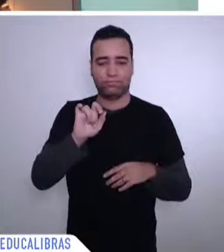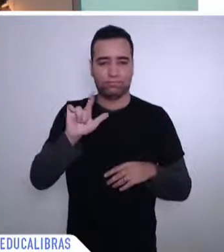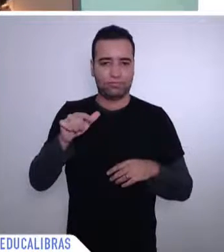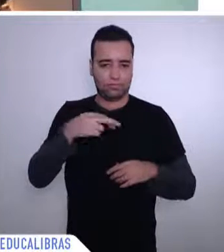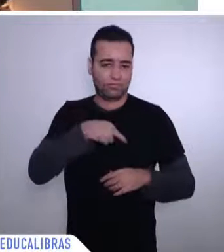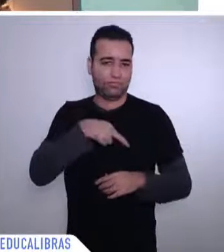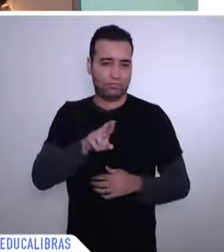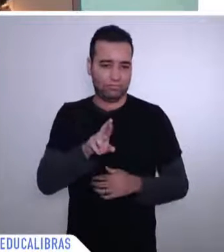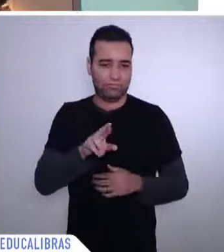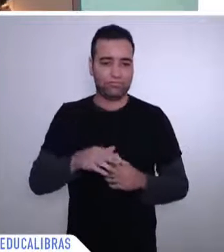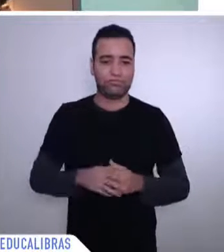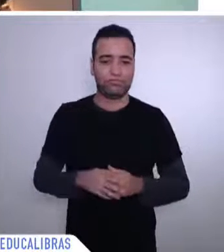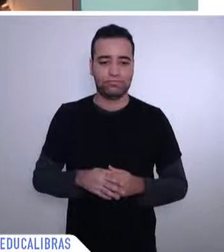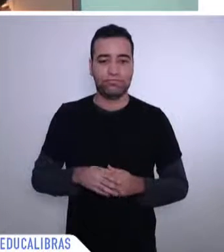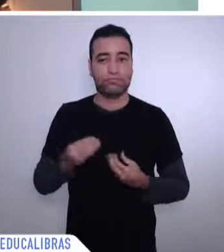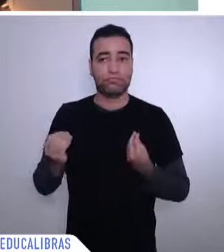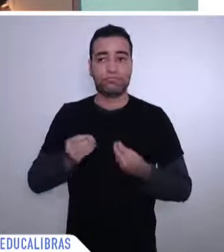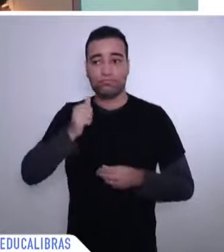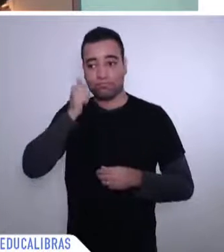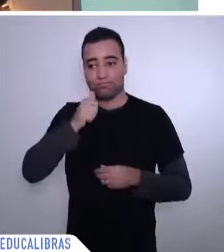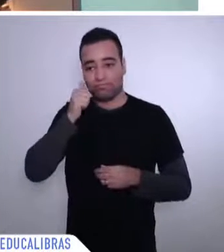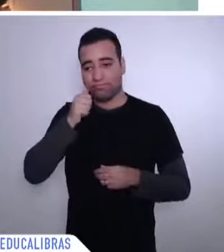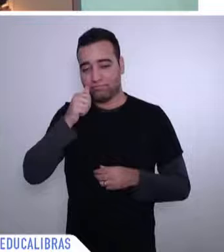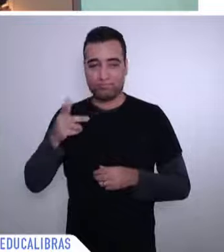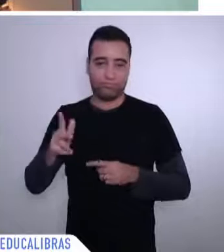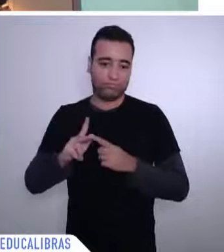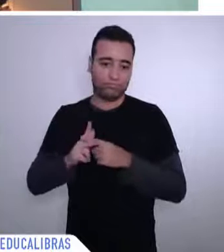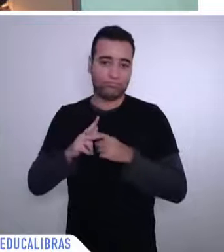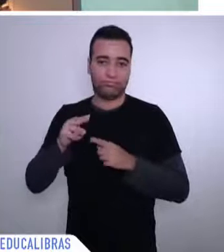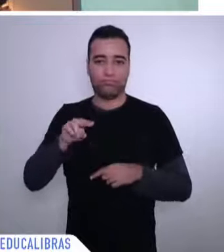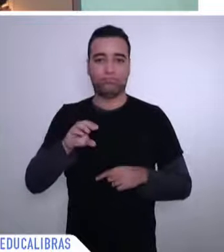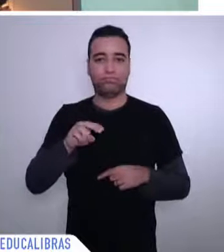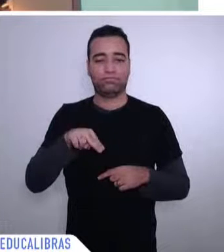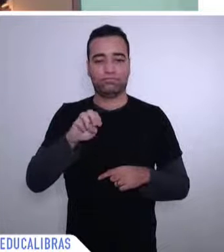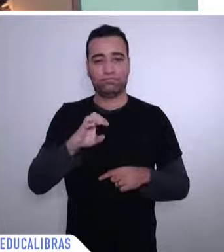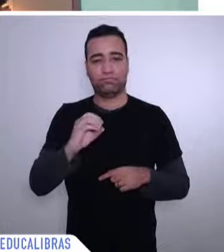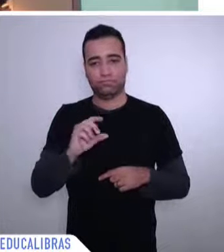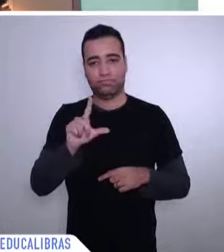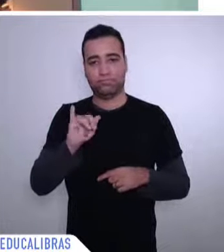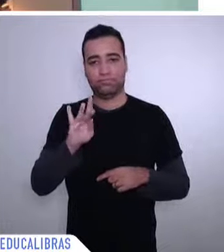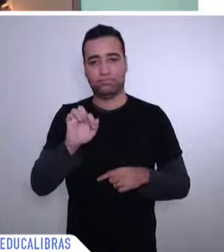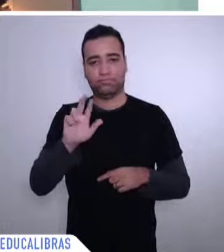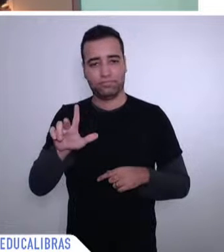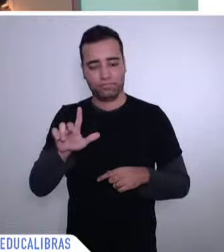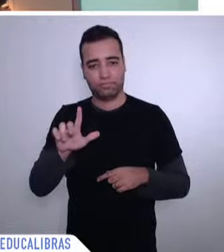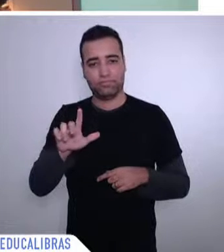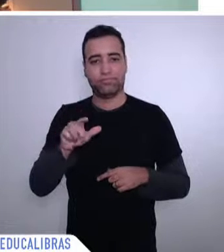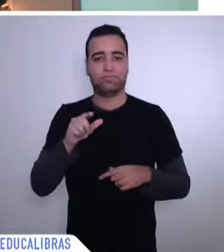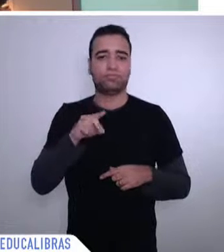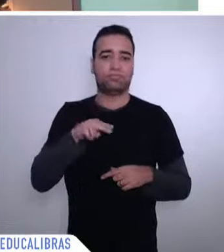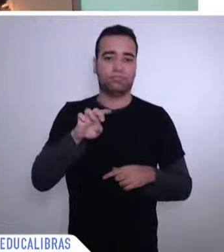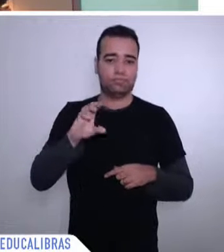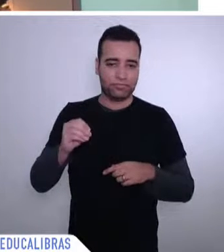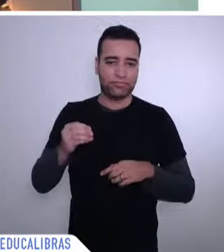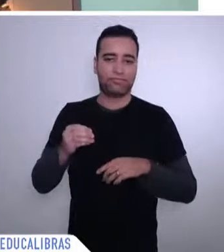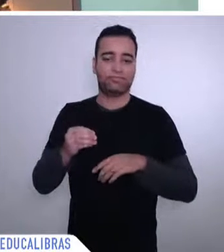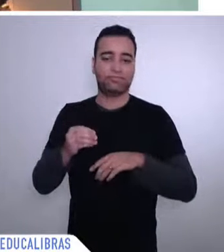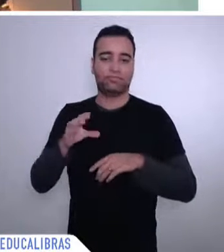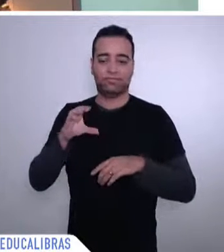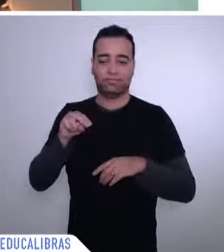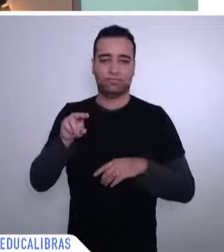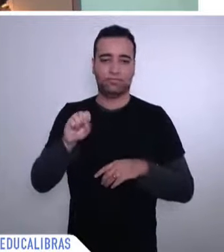the other aspects such as religious morality, for example. What are the women going to be like in